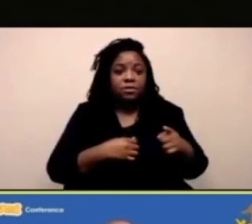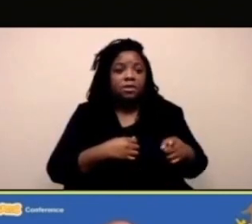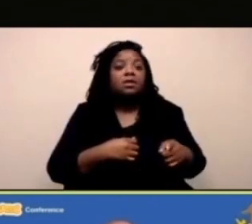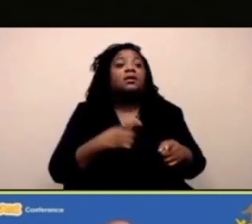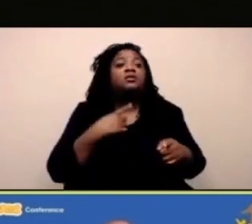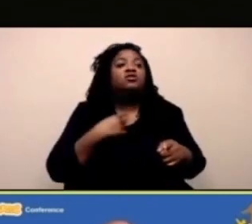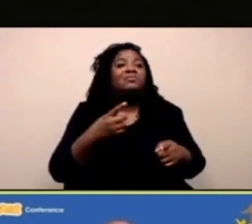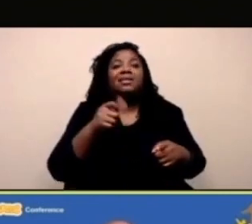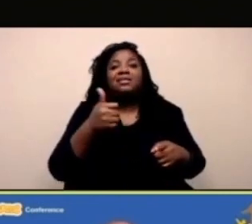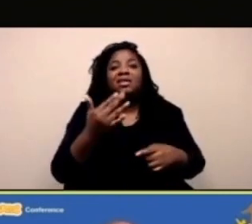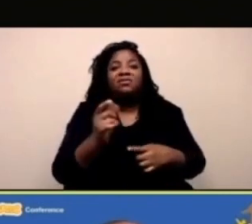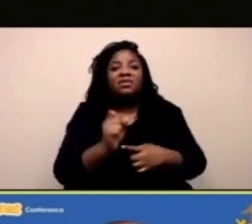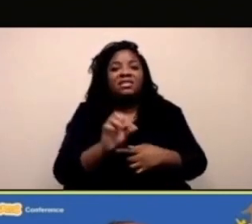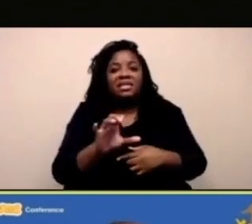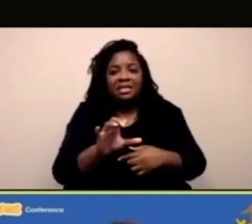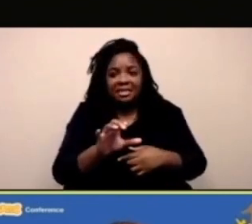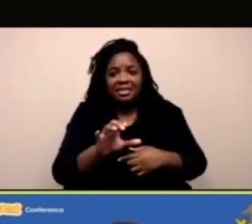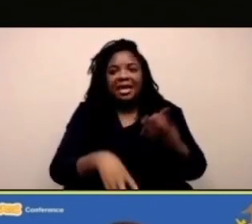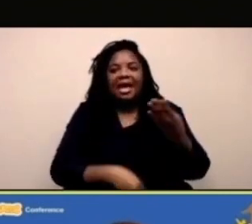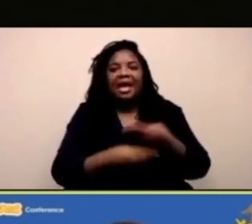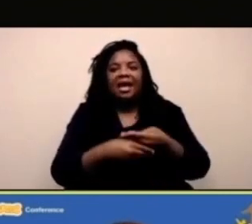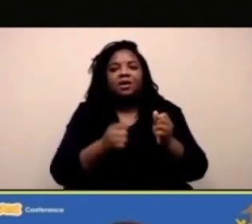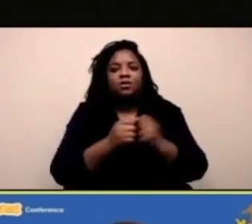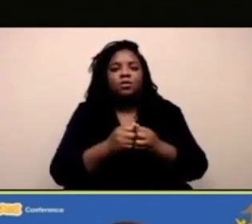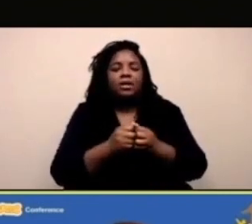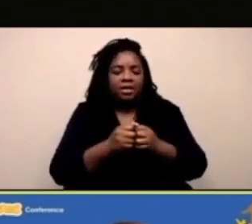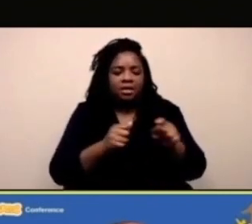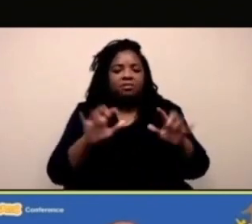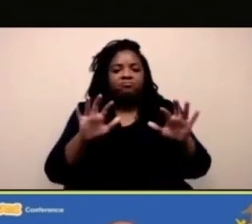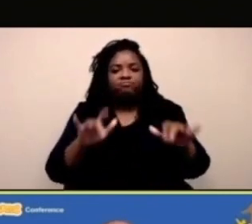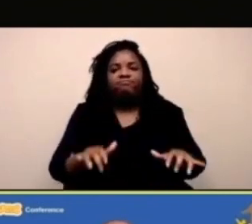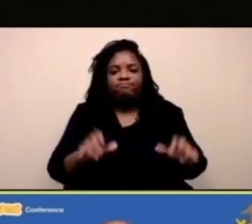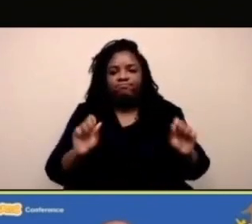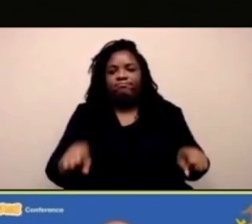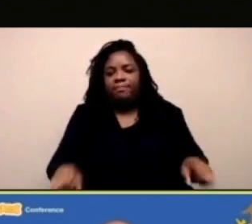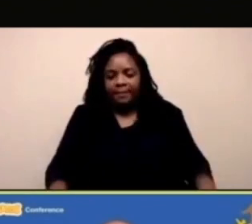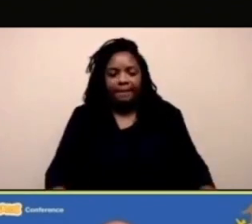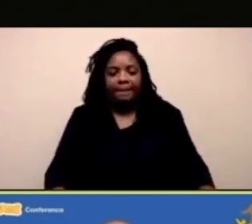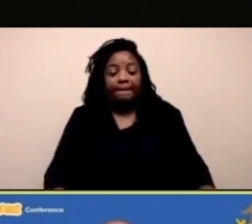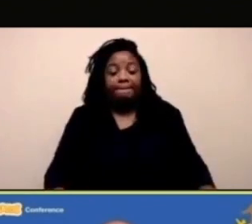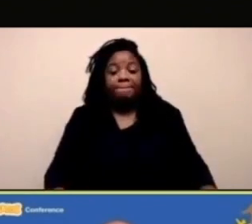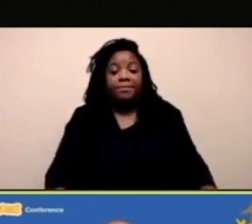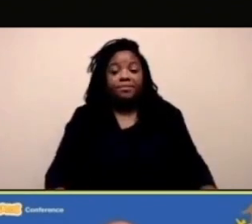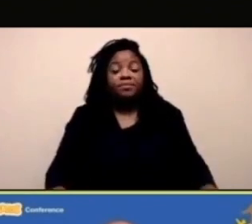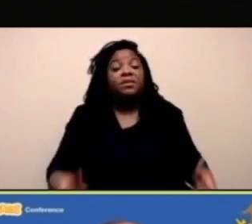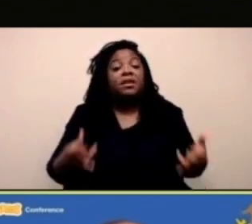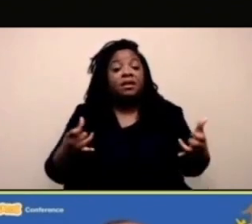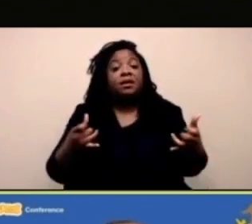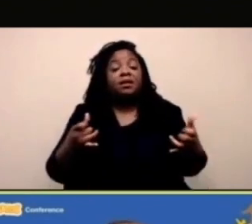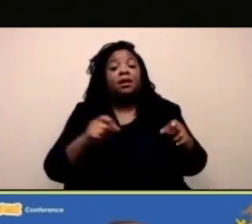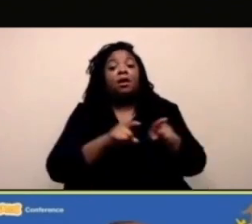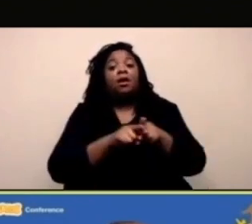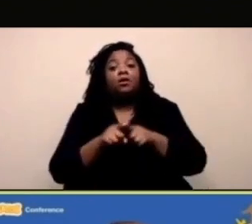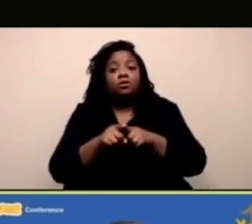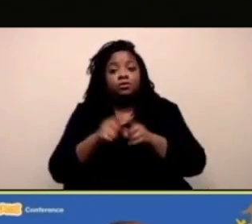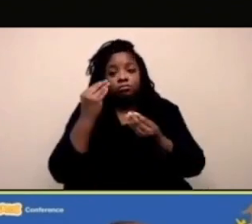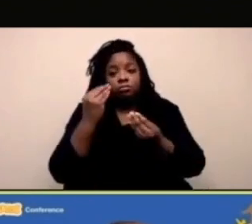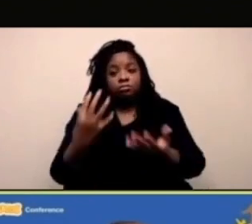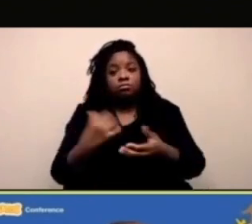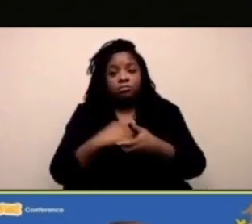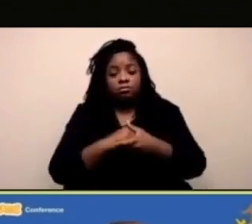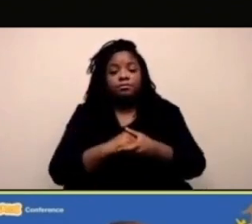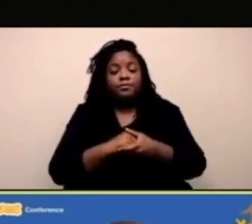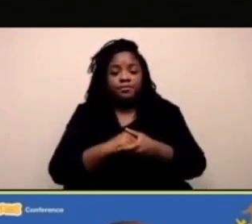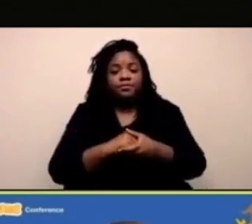and add that into the chat real quick. So, and we'll also take this opportunity to, so we